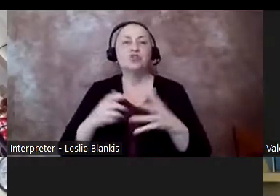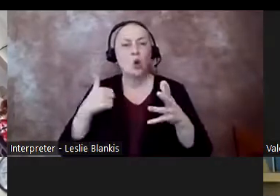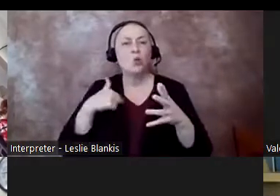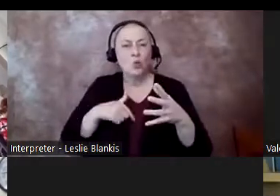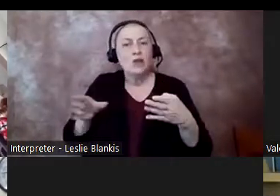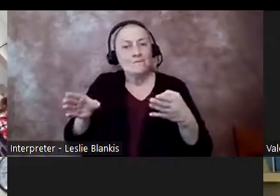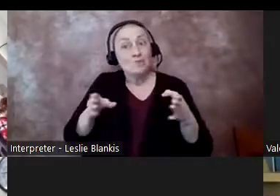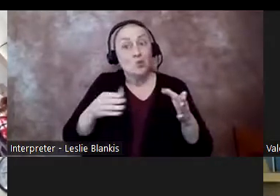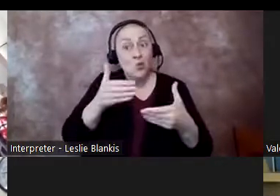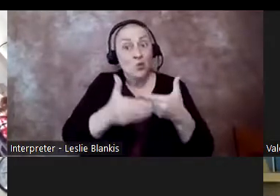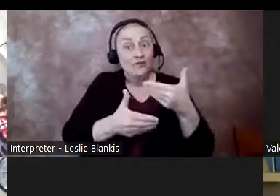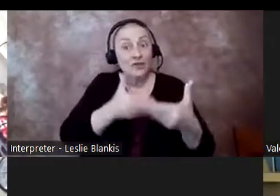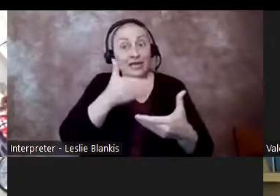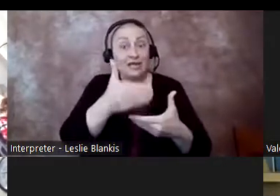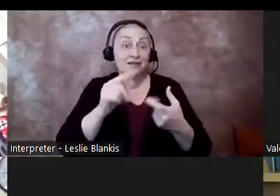into the